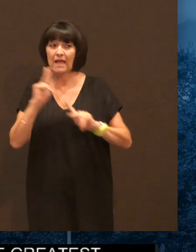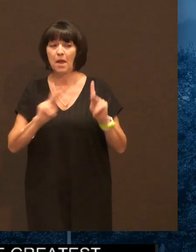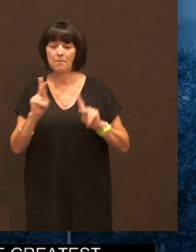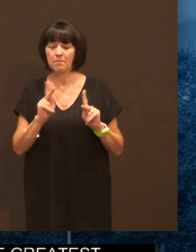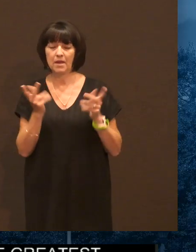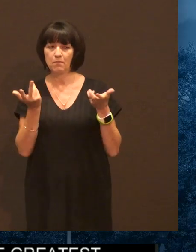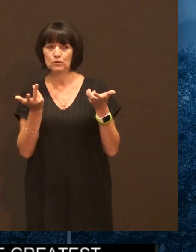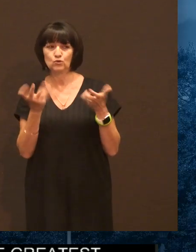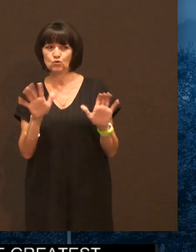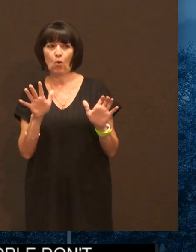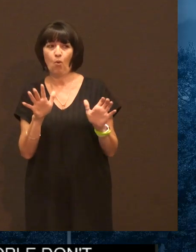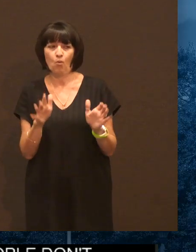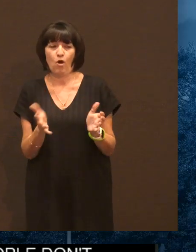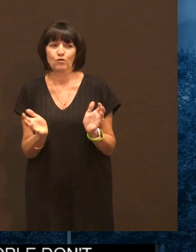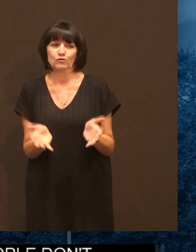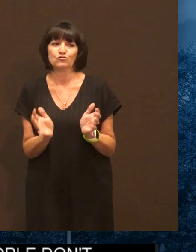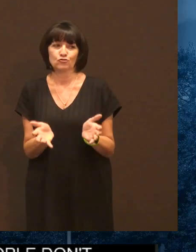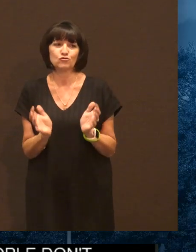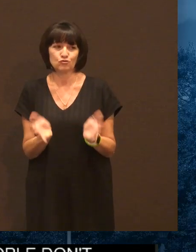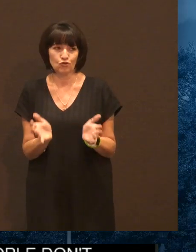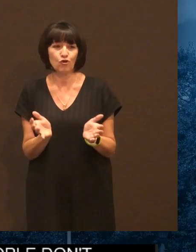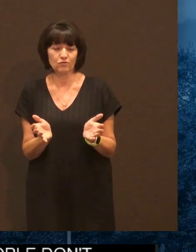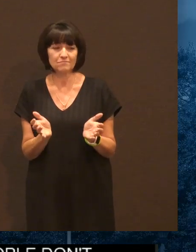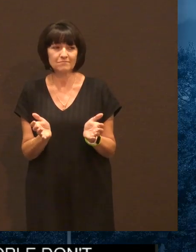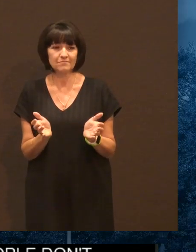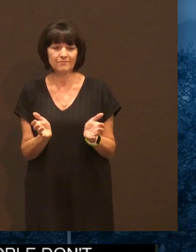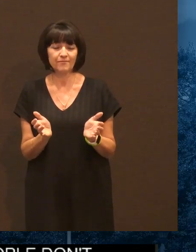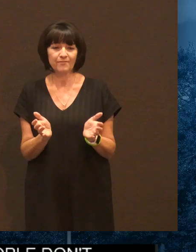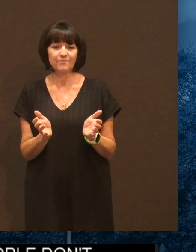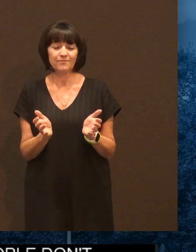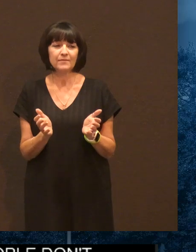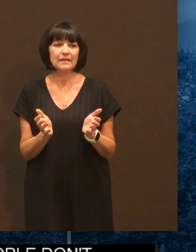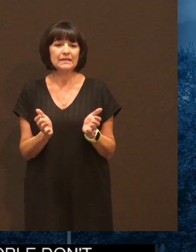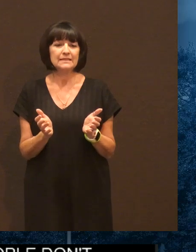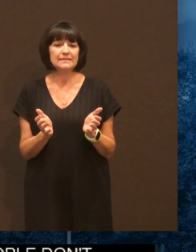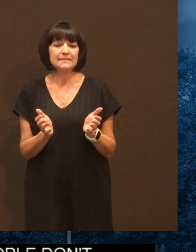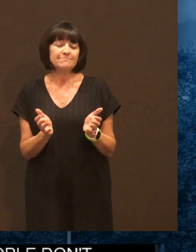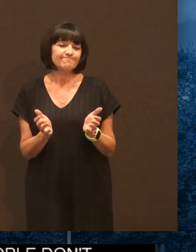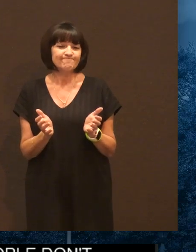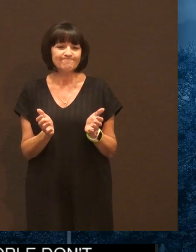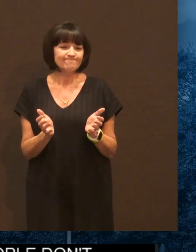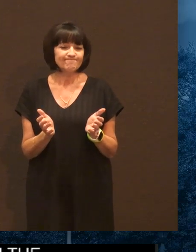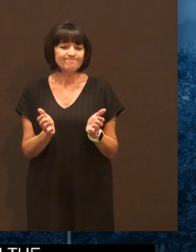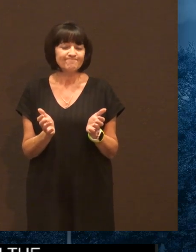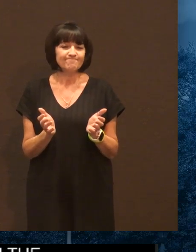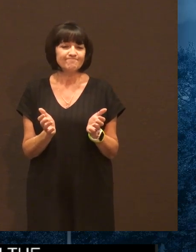have the conversation with the contact tracers about